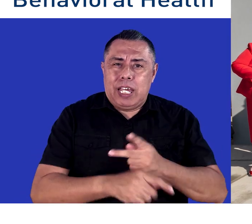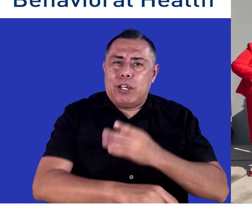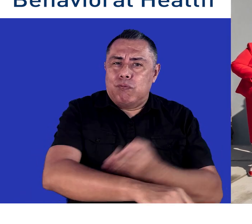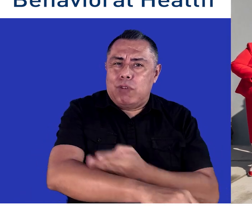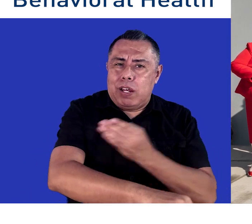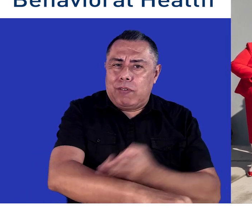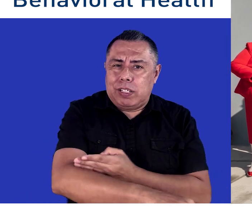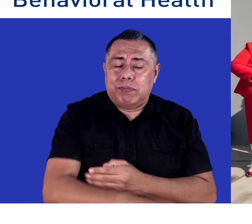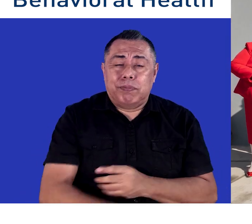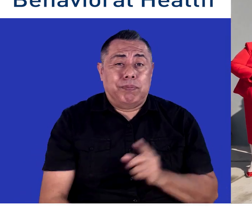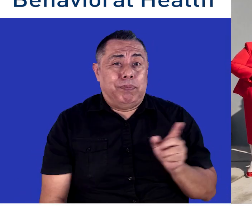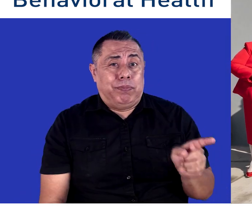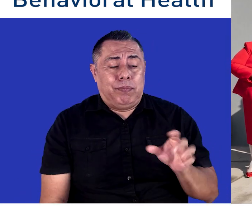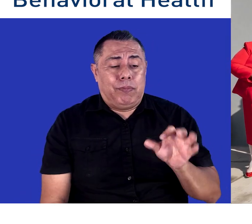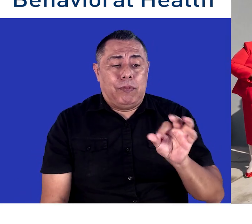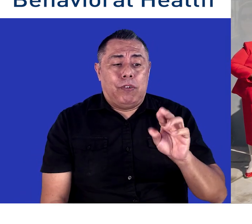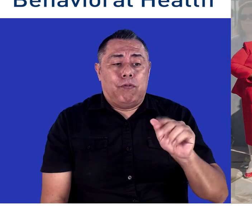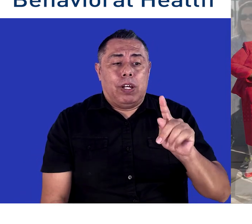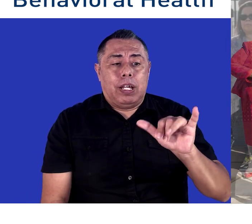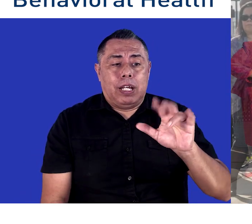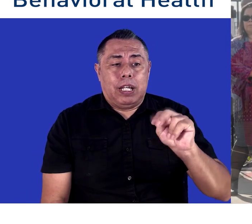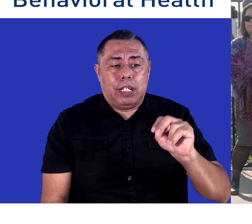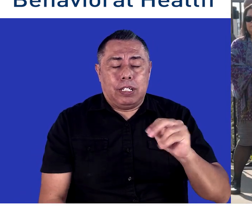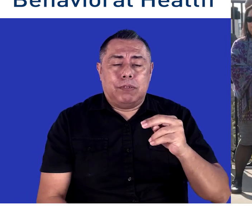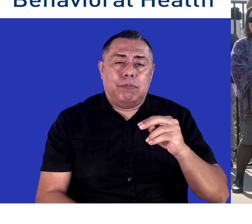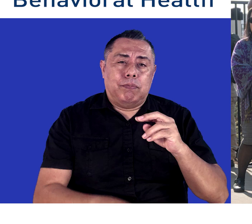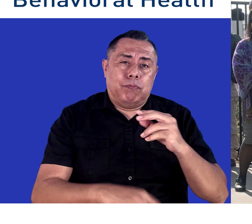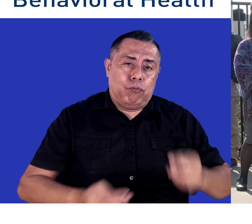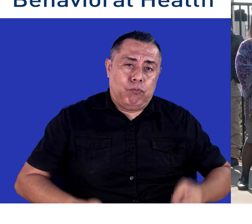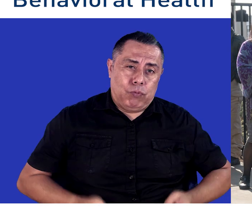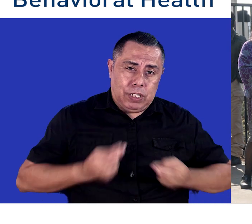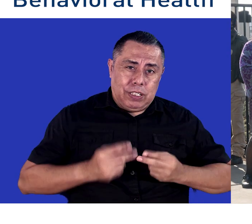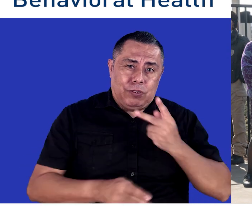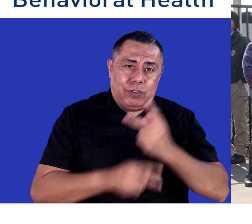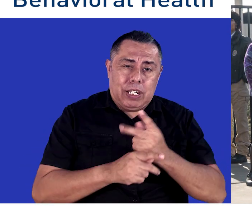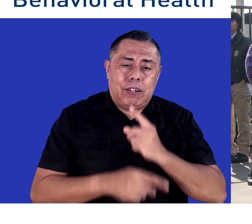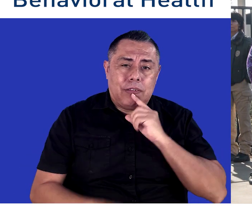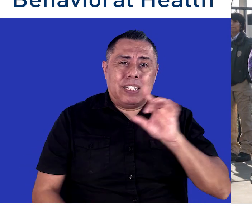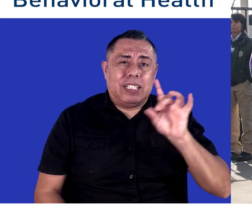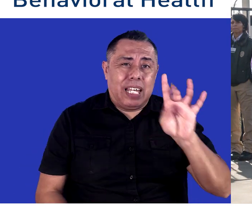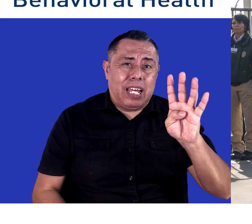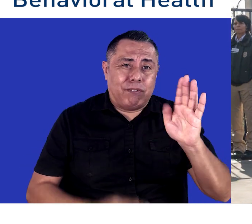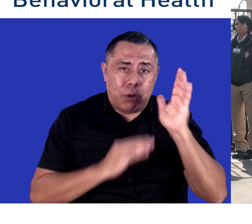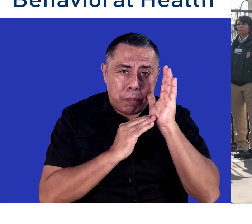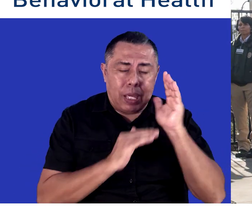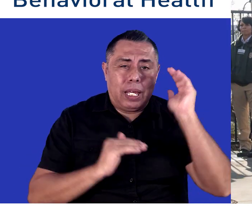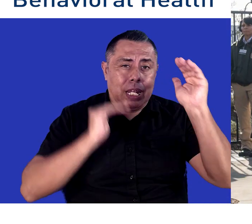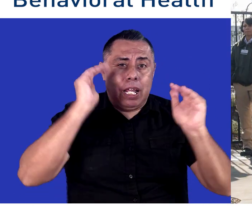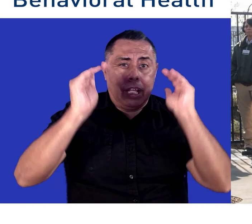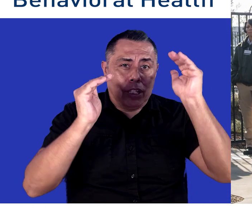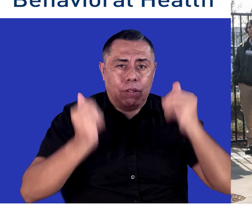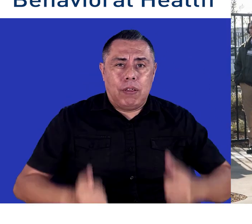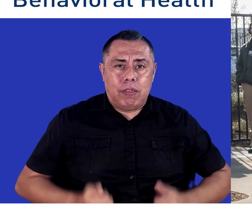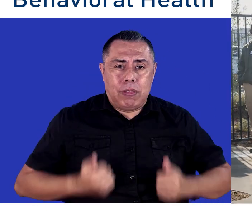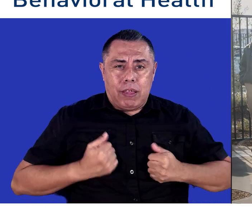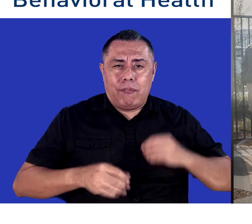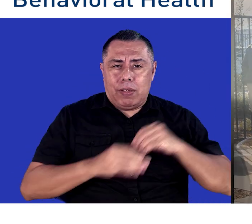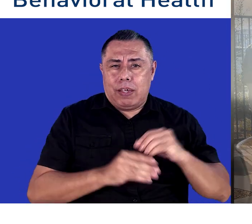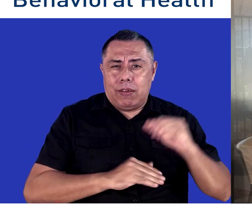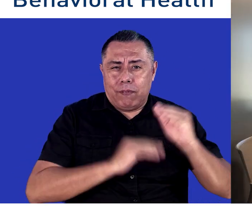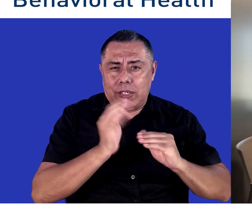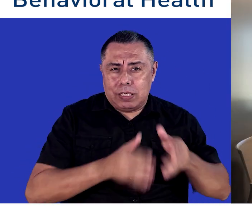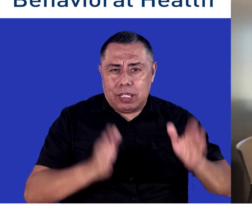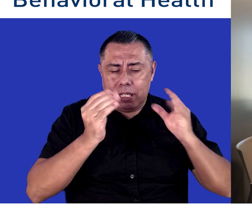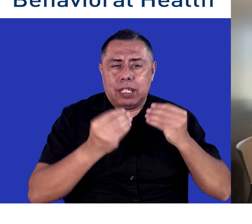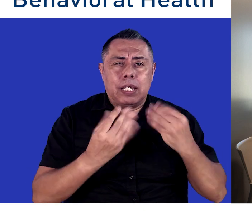renovation. Franklin Residential Care is an 84-bed adult residential facility that will provide